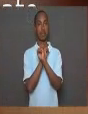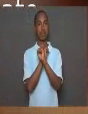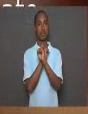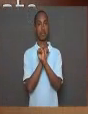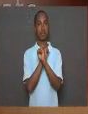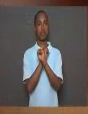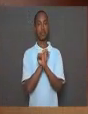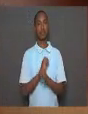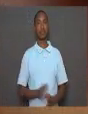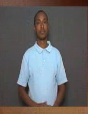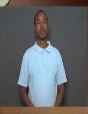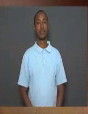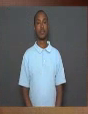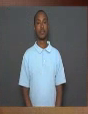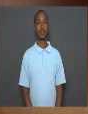Time's up.